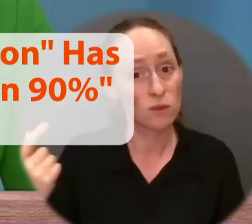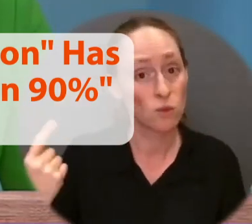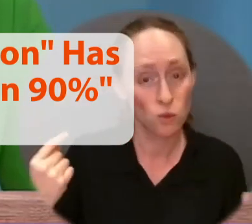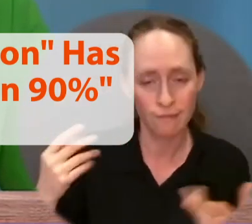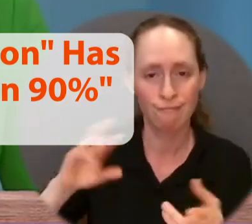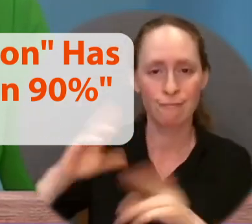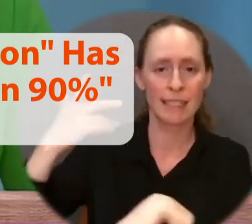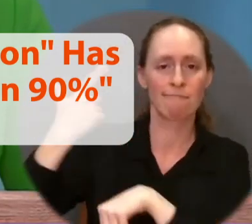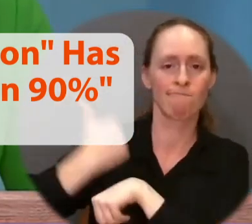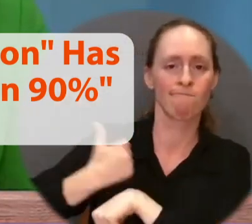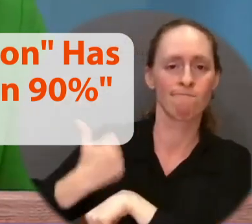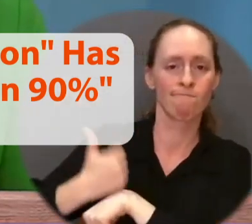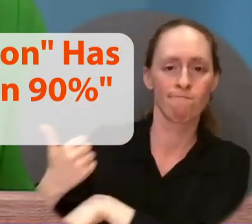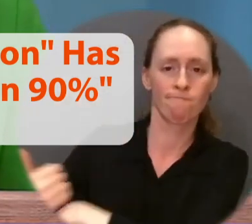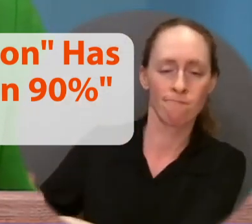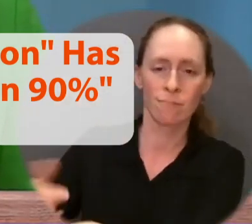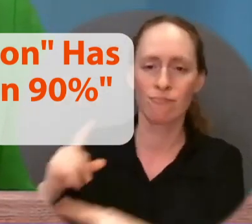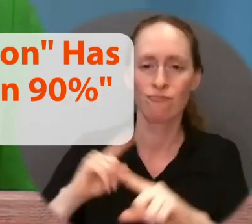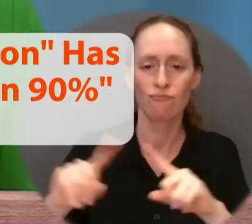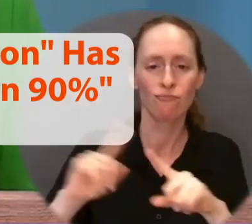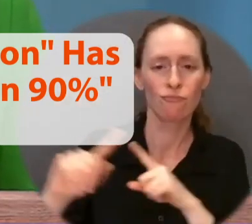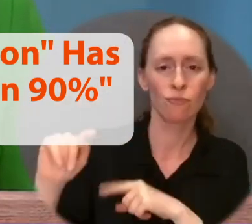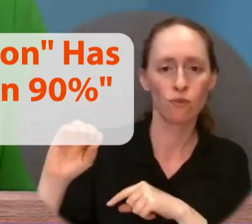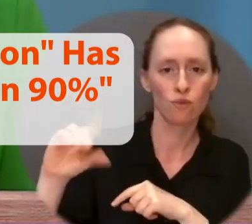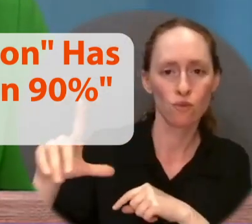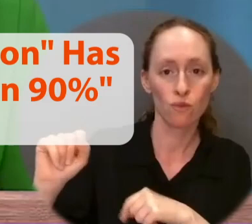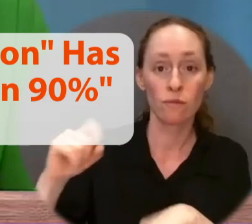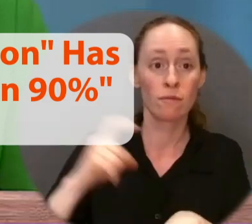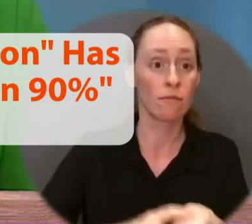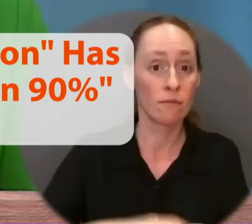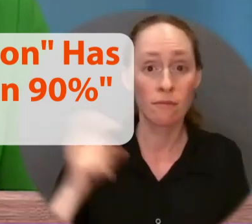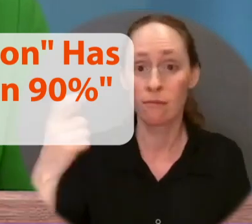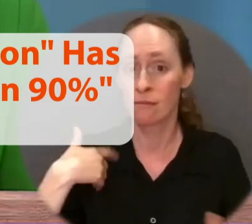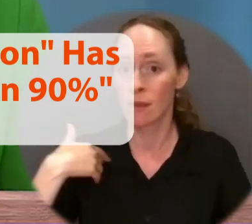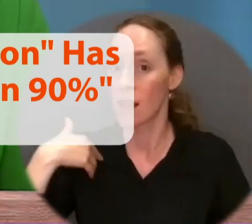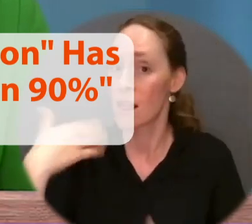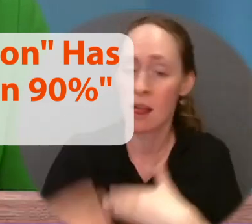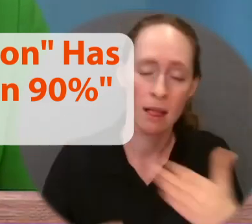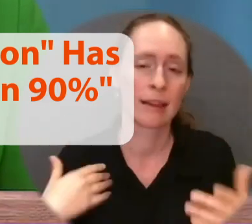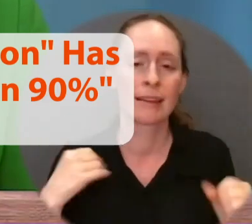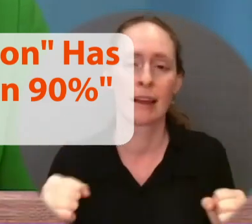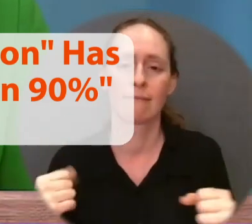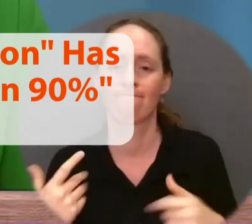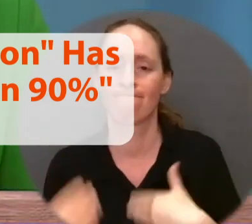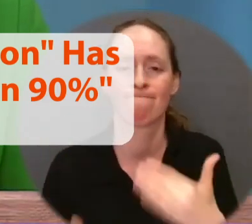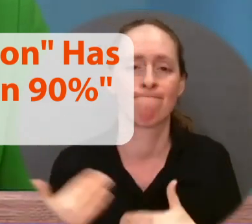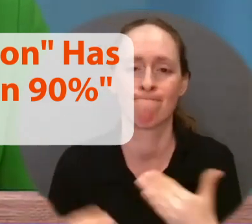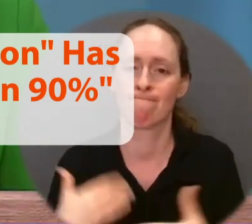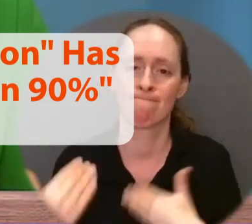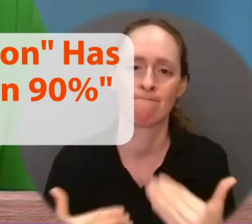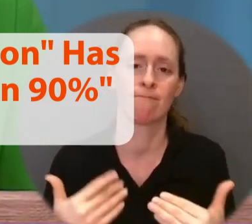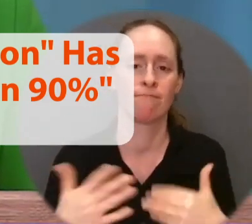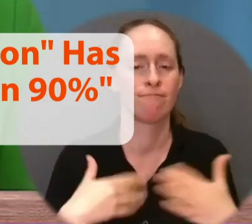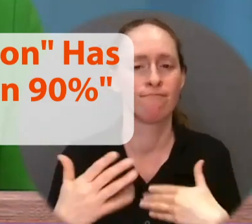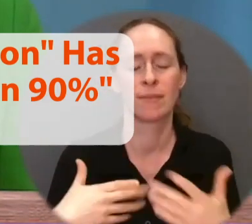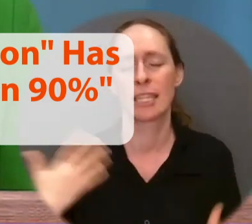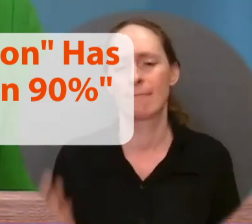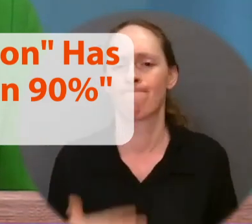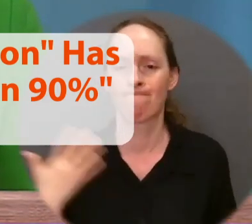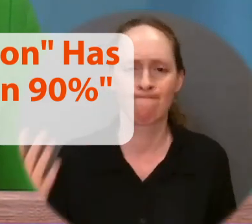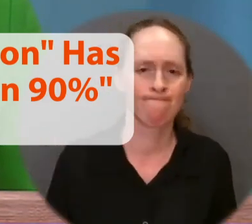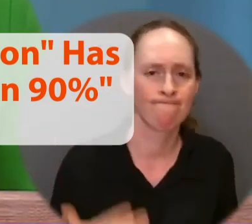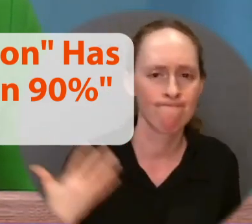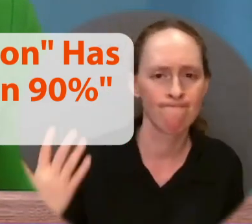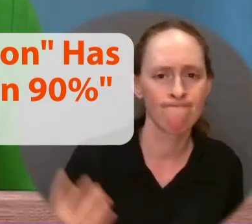this. We actually deal with the immigration system in a humane way, in a way that is that